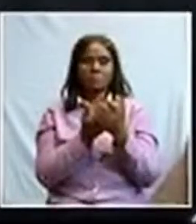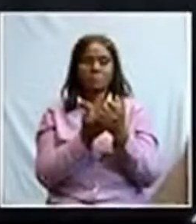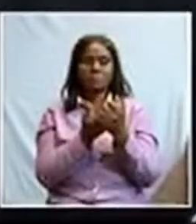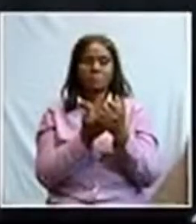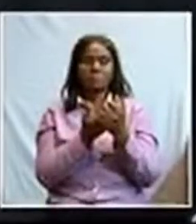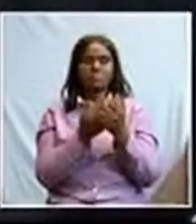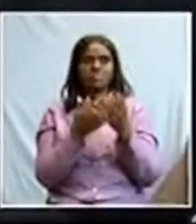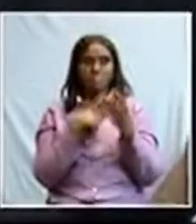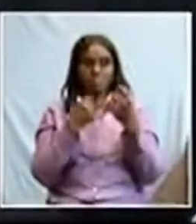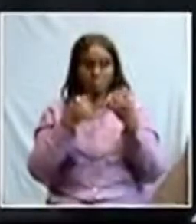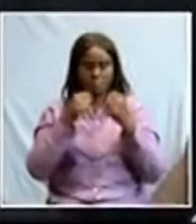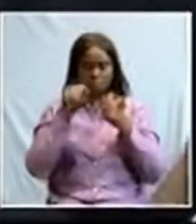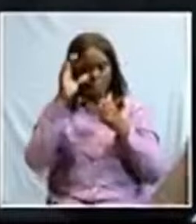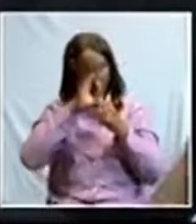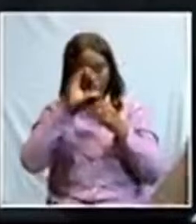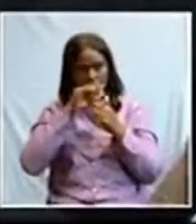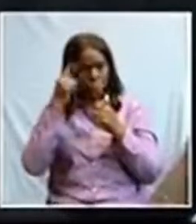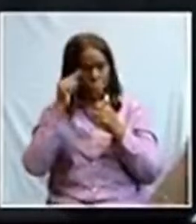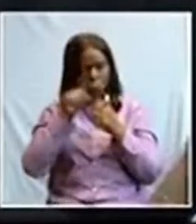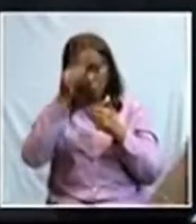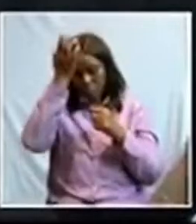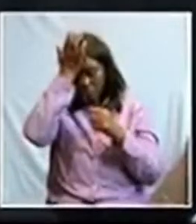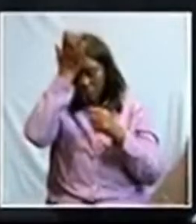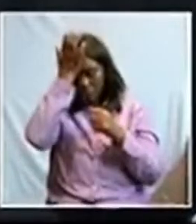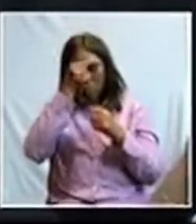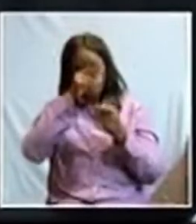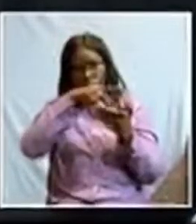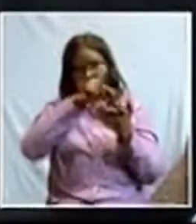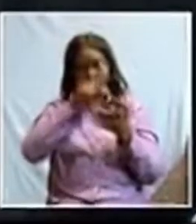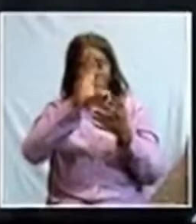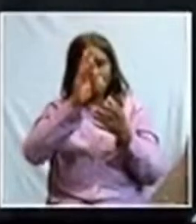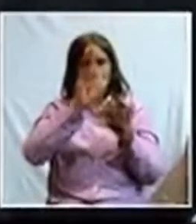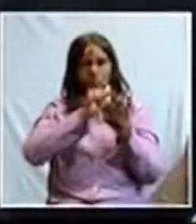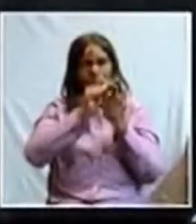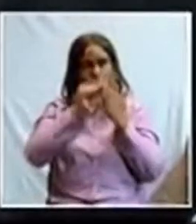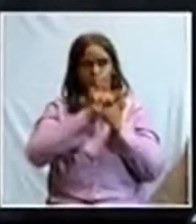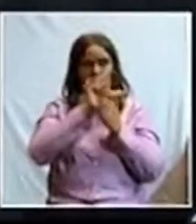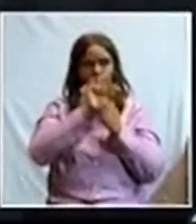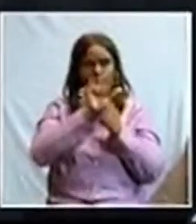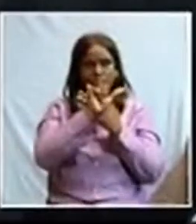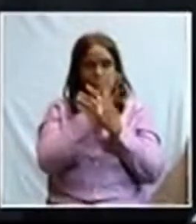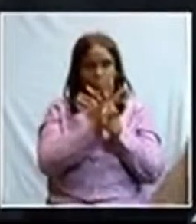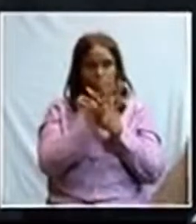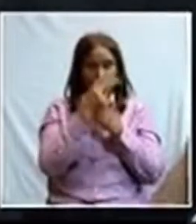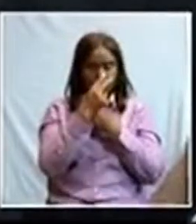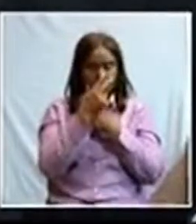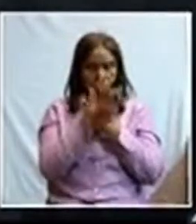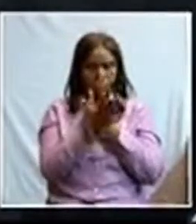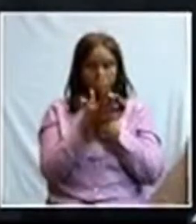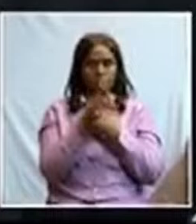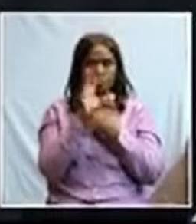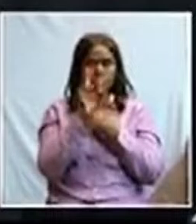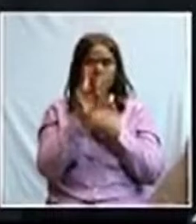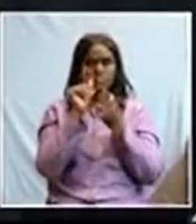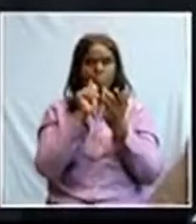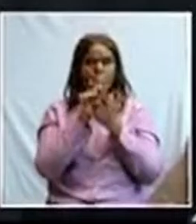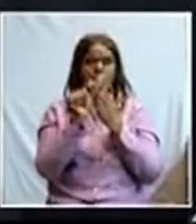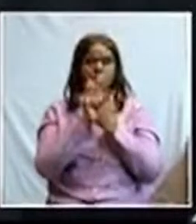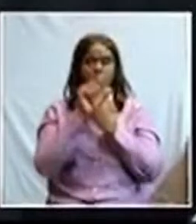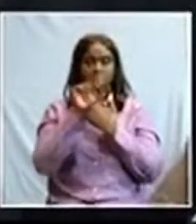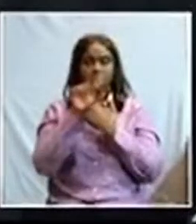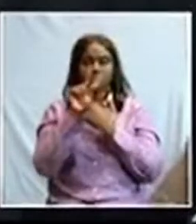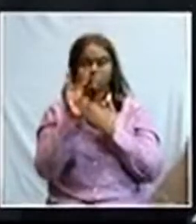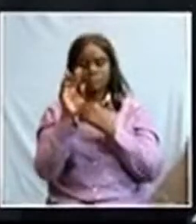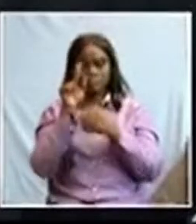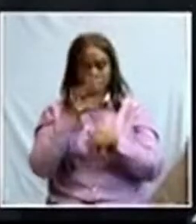I look at the date of payment, 6 August 2024. When I look in this ledger, 6 August 2024, the